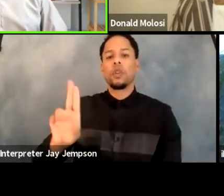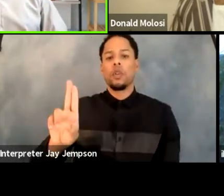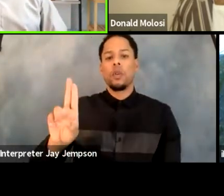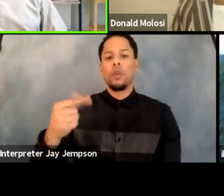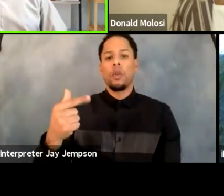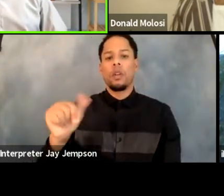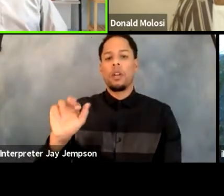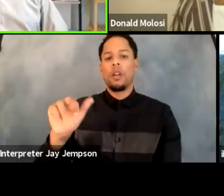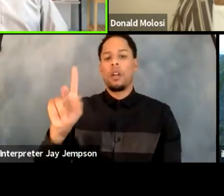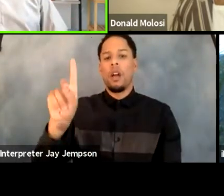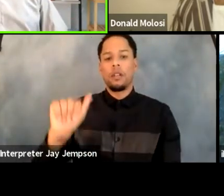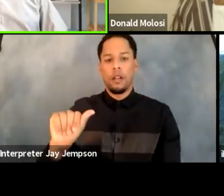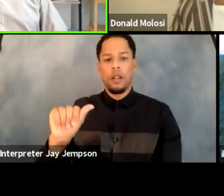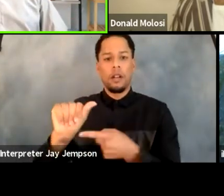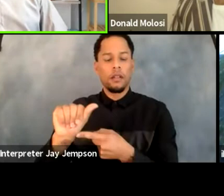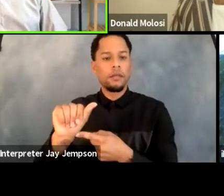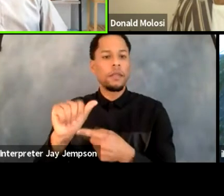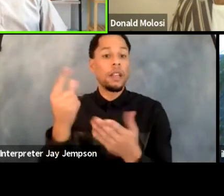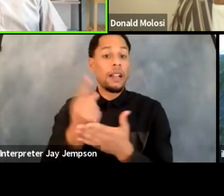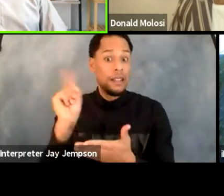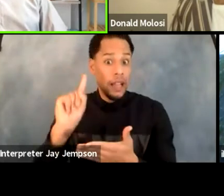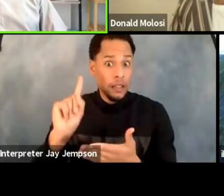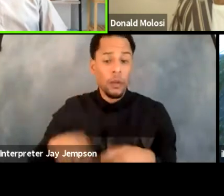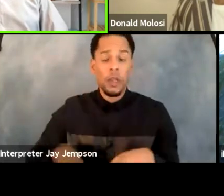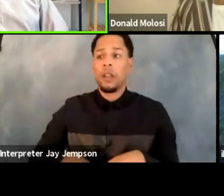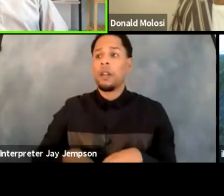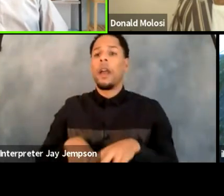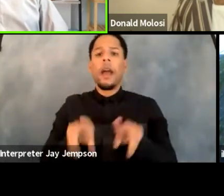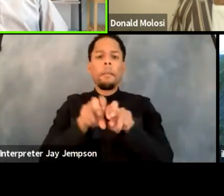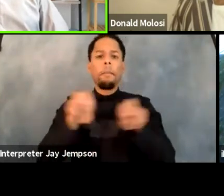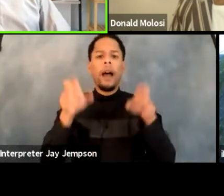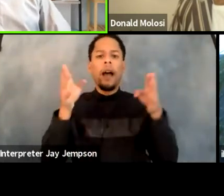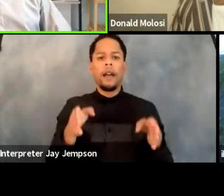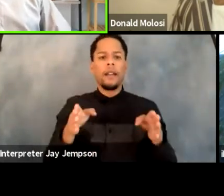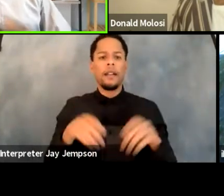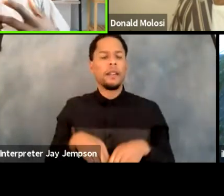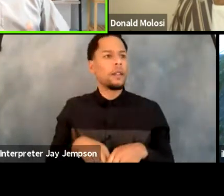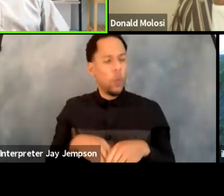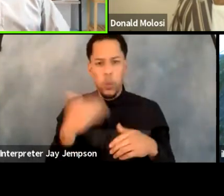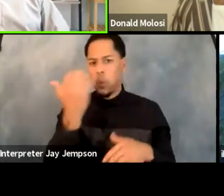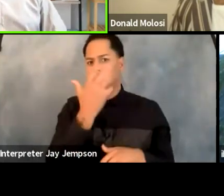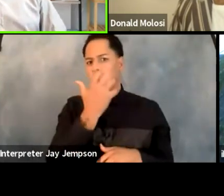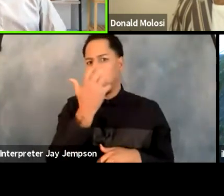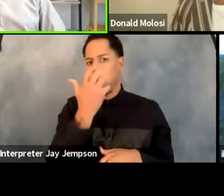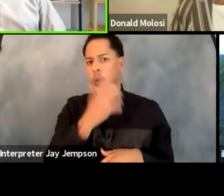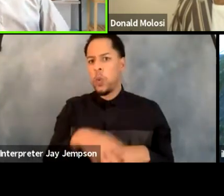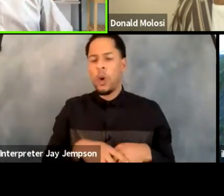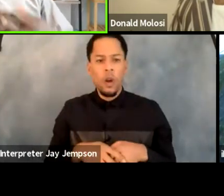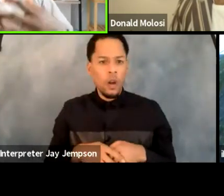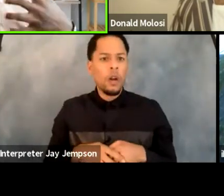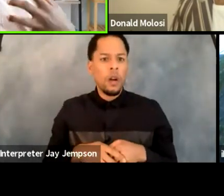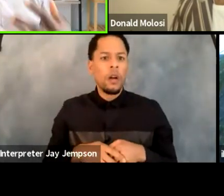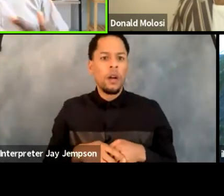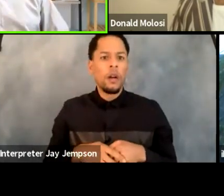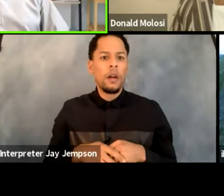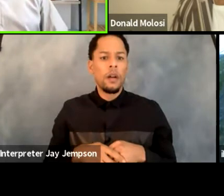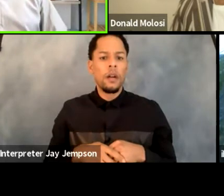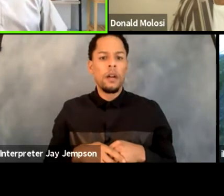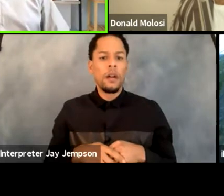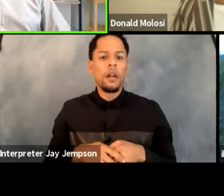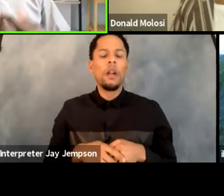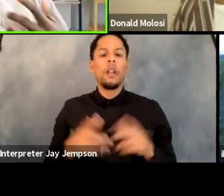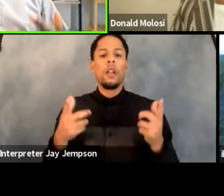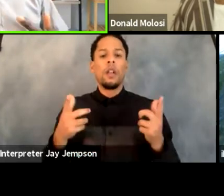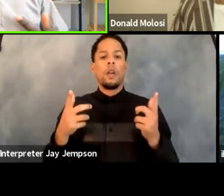Karishma Bangani and the Charles Tia Benogo from Burkina Faso, really